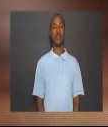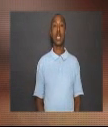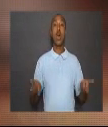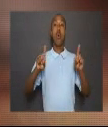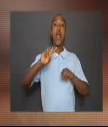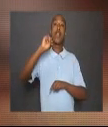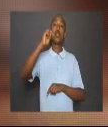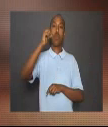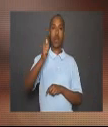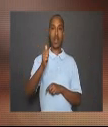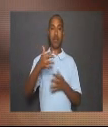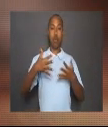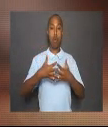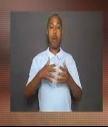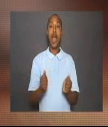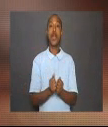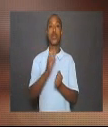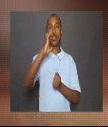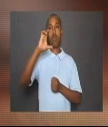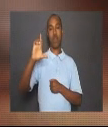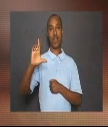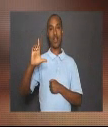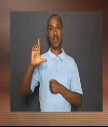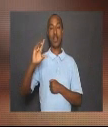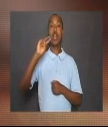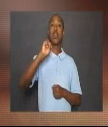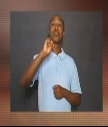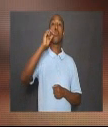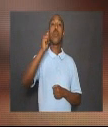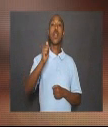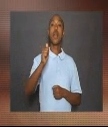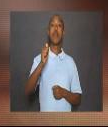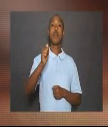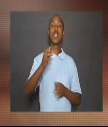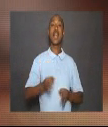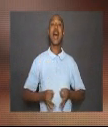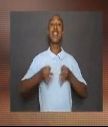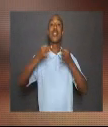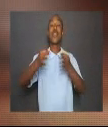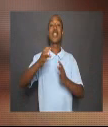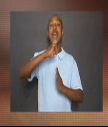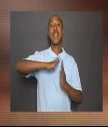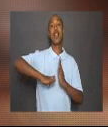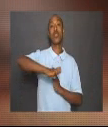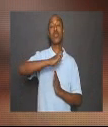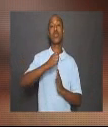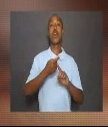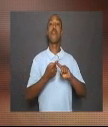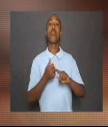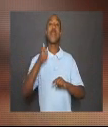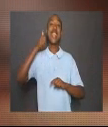When sodium combines with chlorine, sodium transfers an electron from